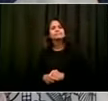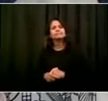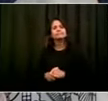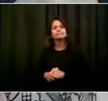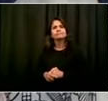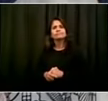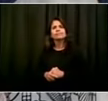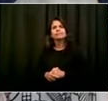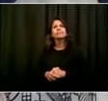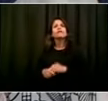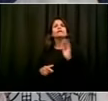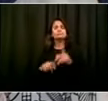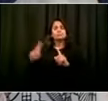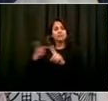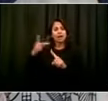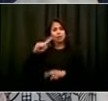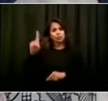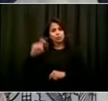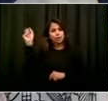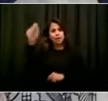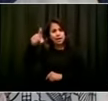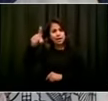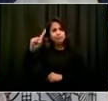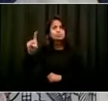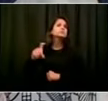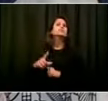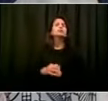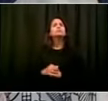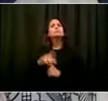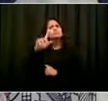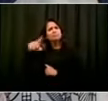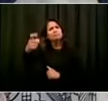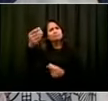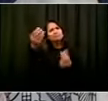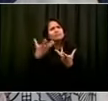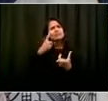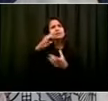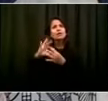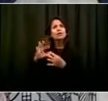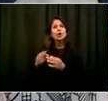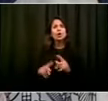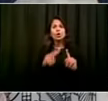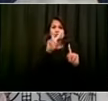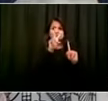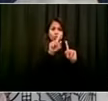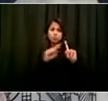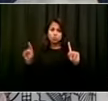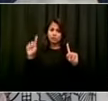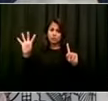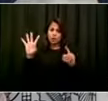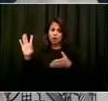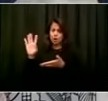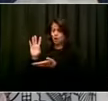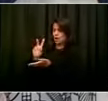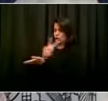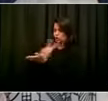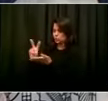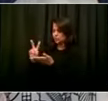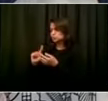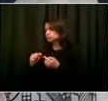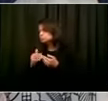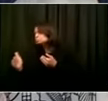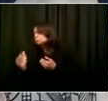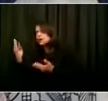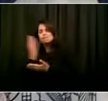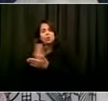4 week time frame for businesses. Is it fair to ascertain that for schools that might be a possible time frame